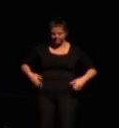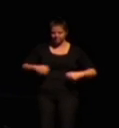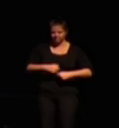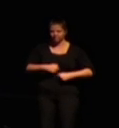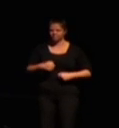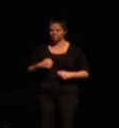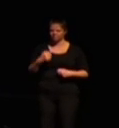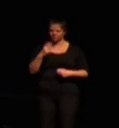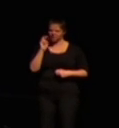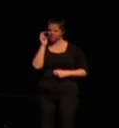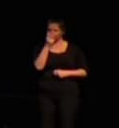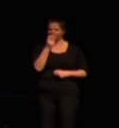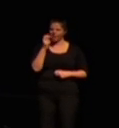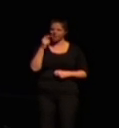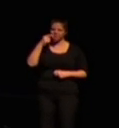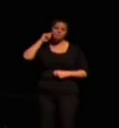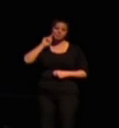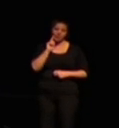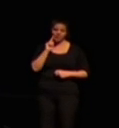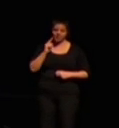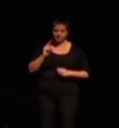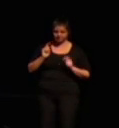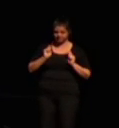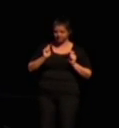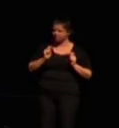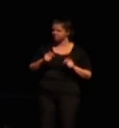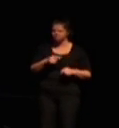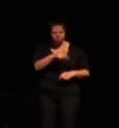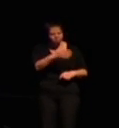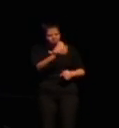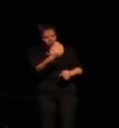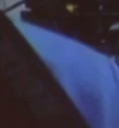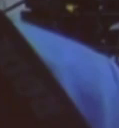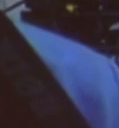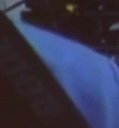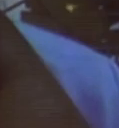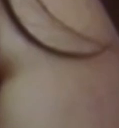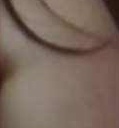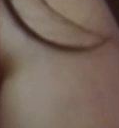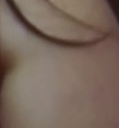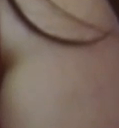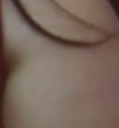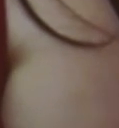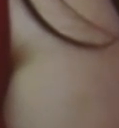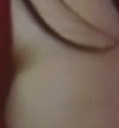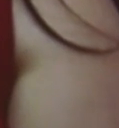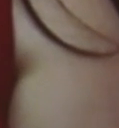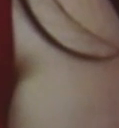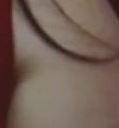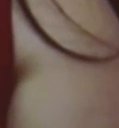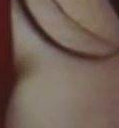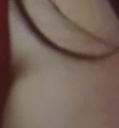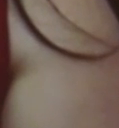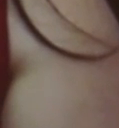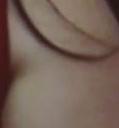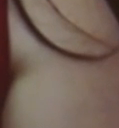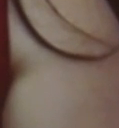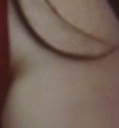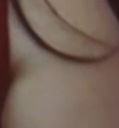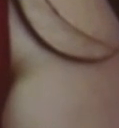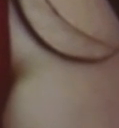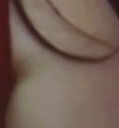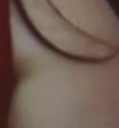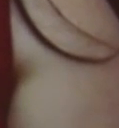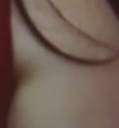is very composed. Can you tell me what love means to you? Tina replies. To me,